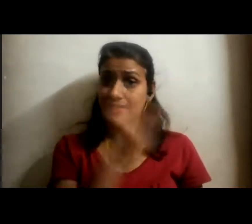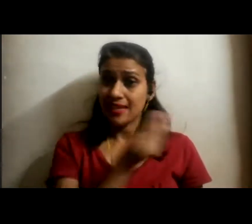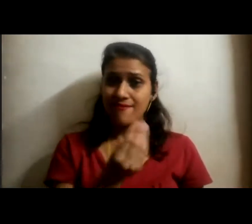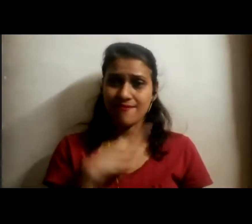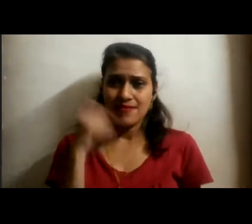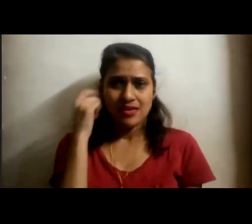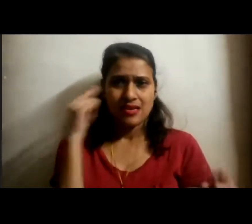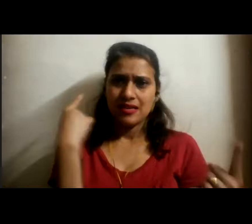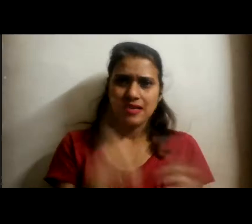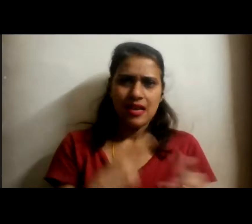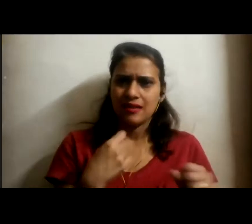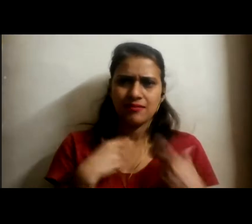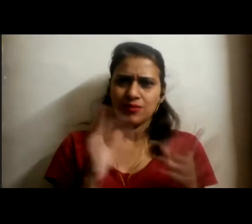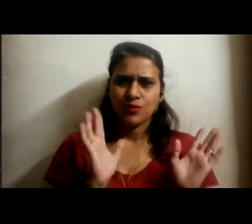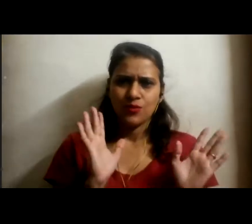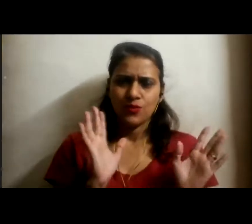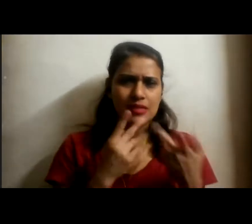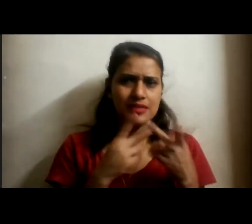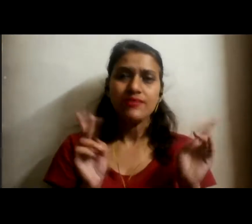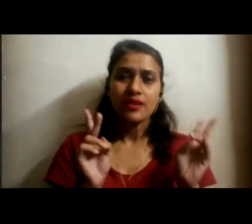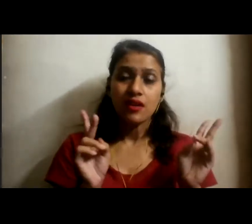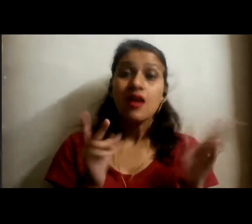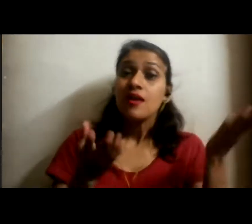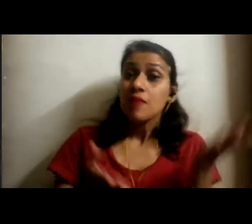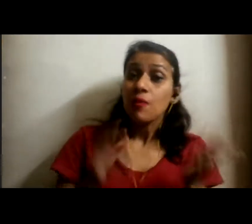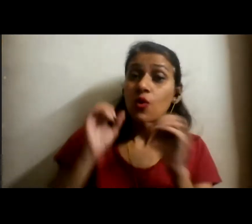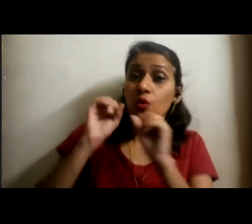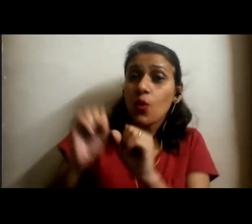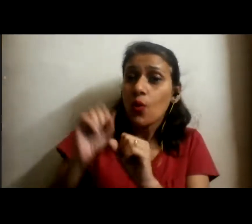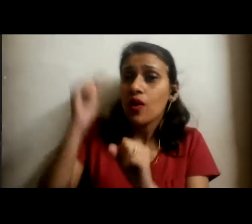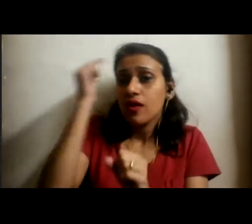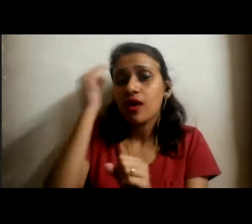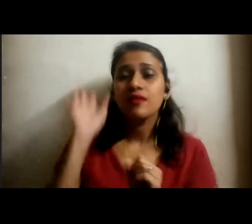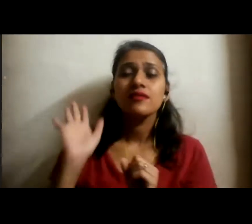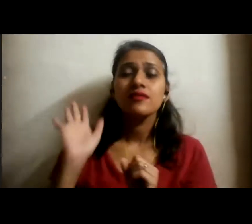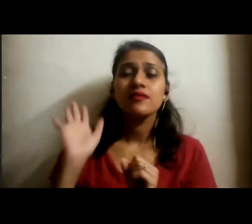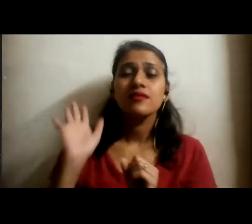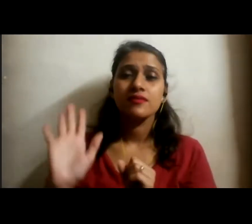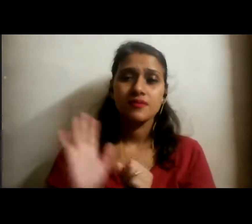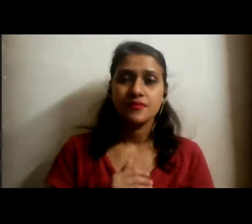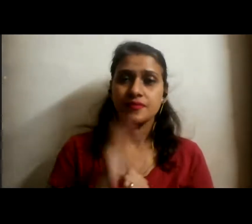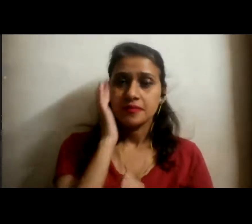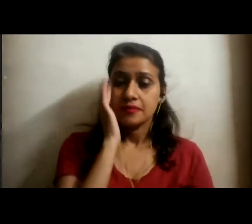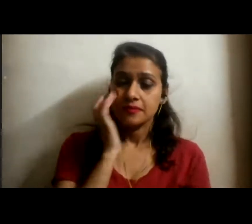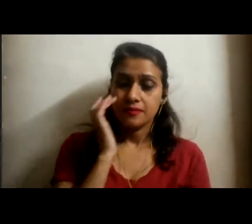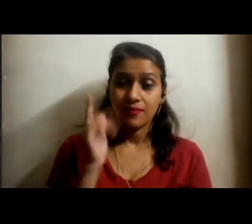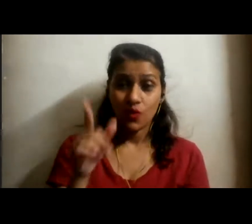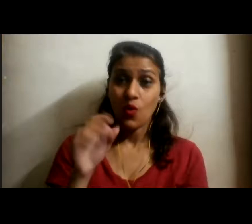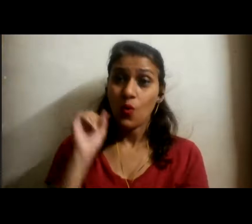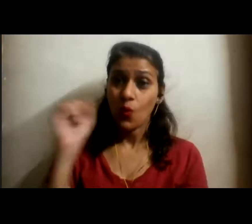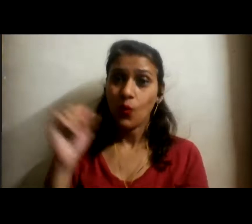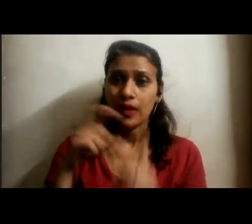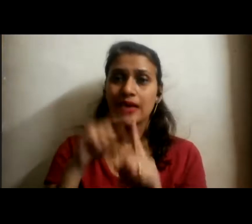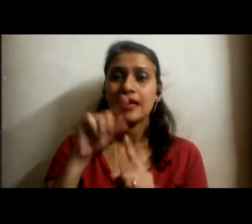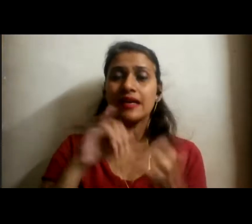legal backing, you will draft accordingly, and then you will come to the dissenting opinion